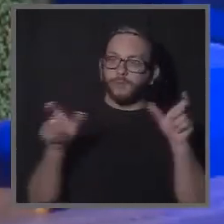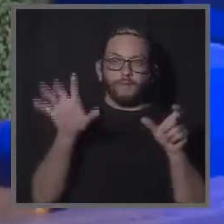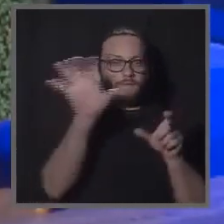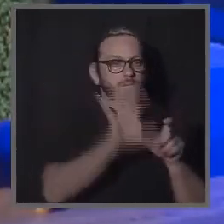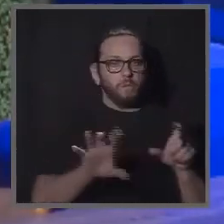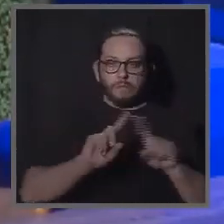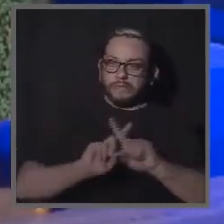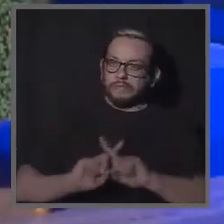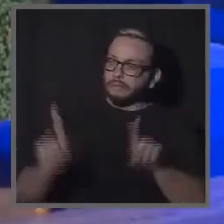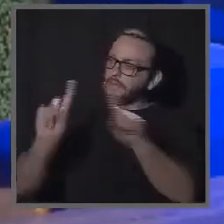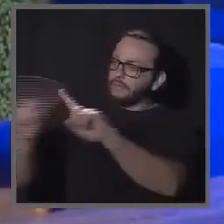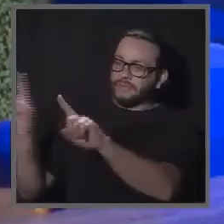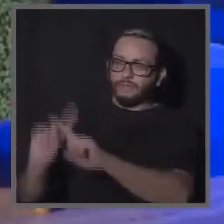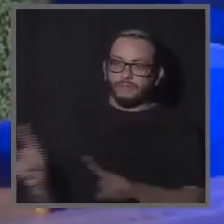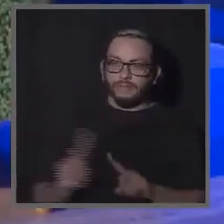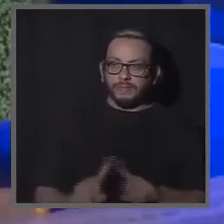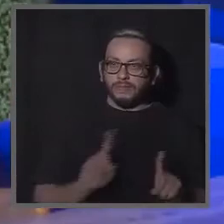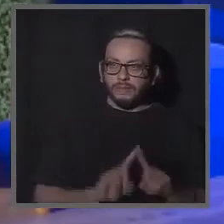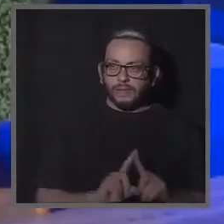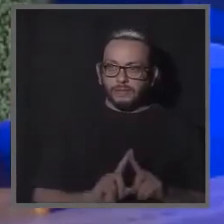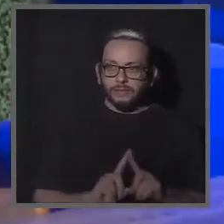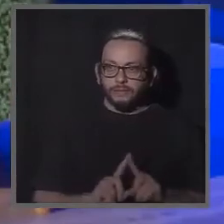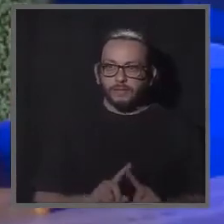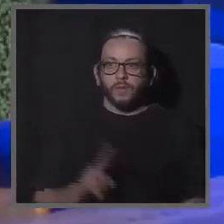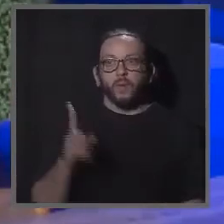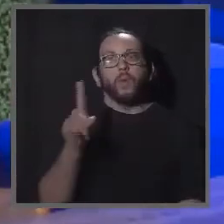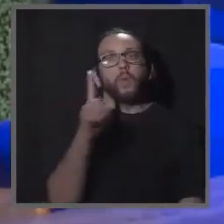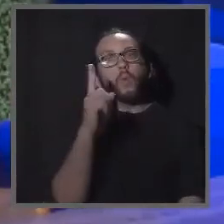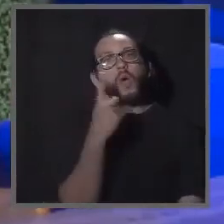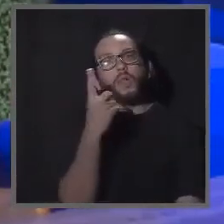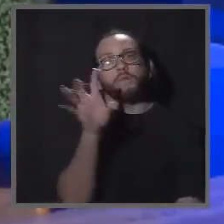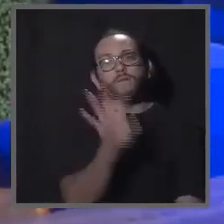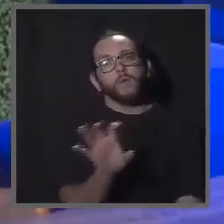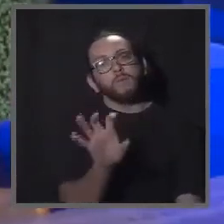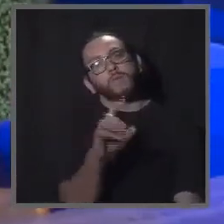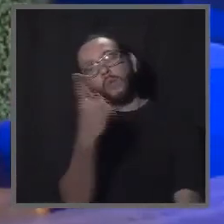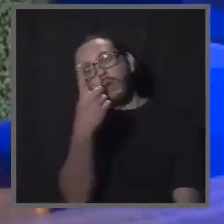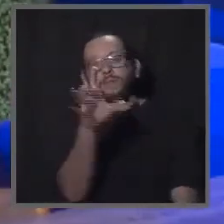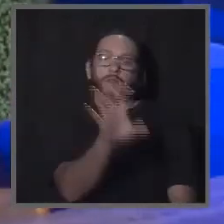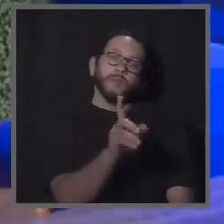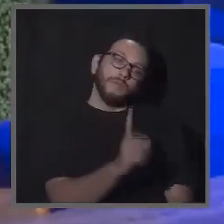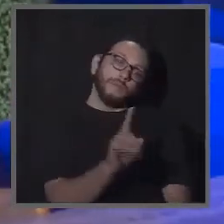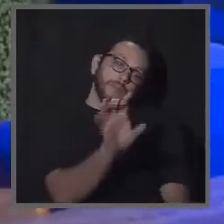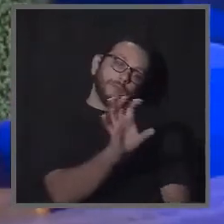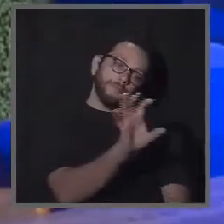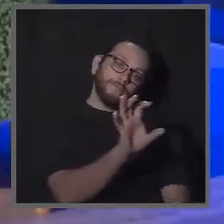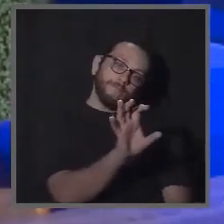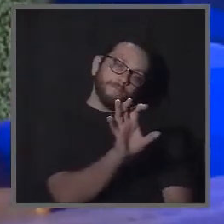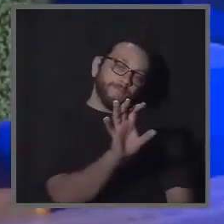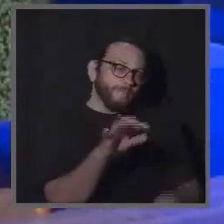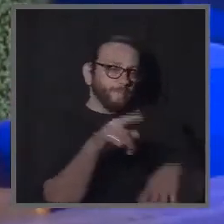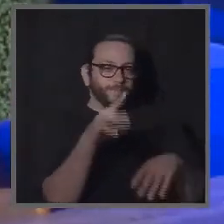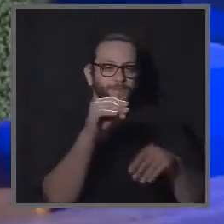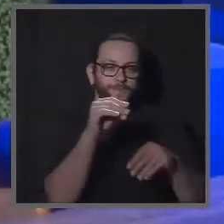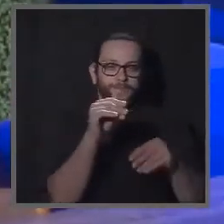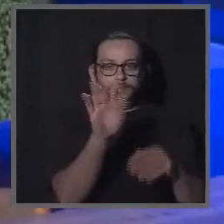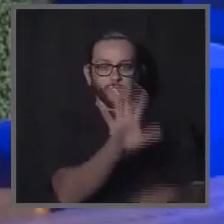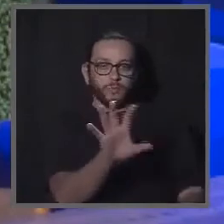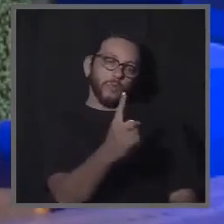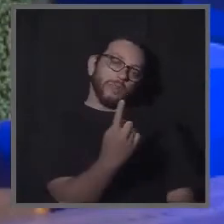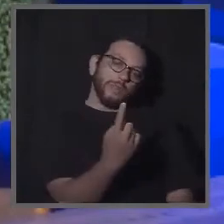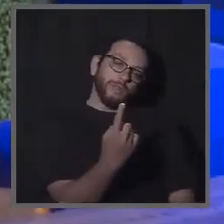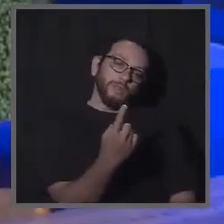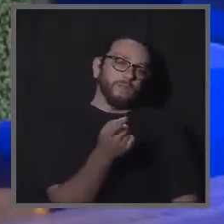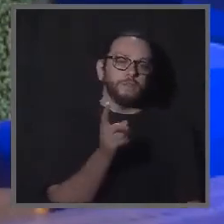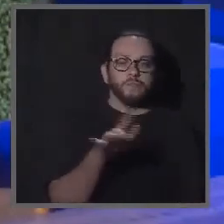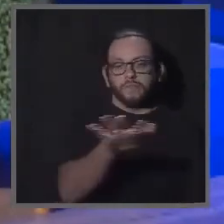aesthetics that are different and not just try and make all the aesthetics that take place in